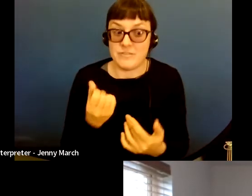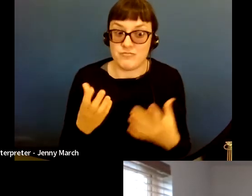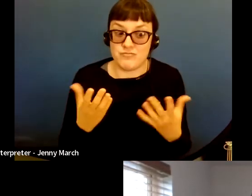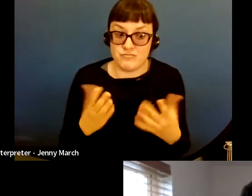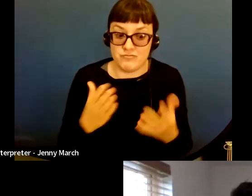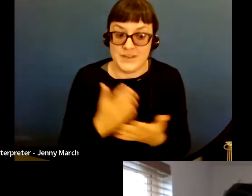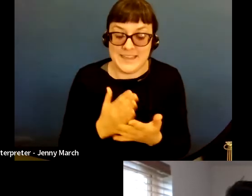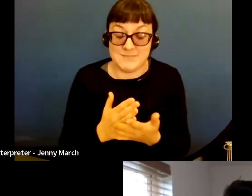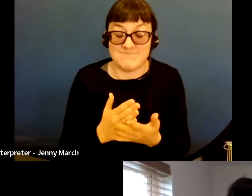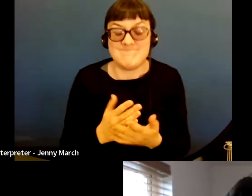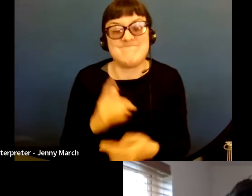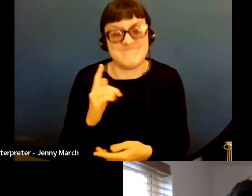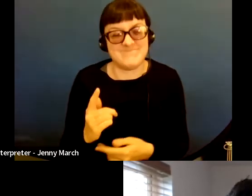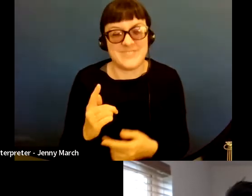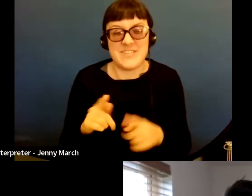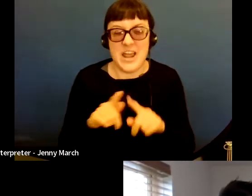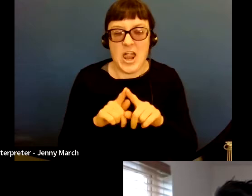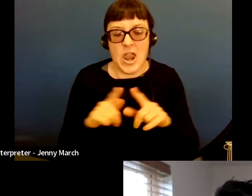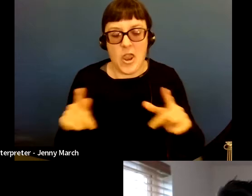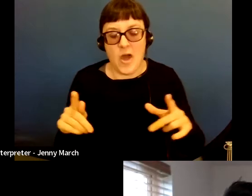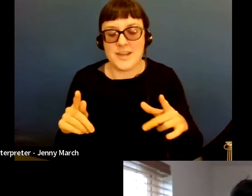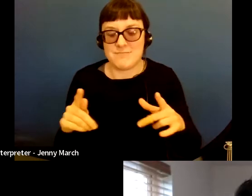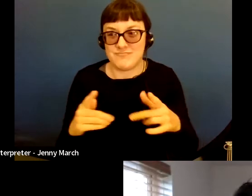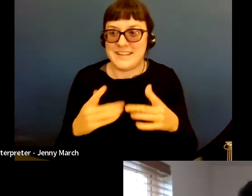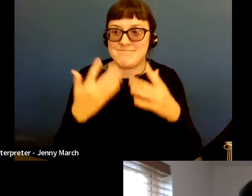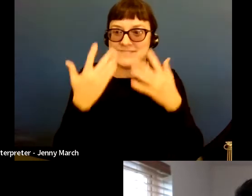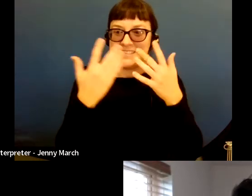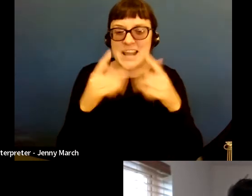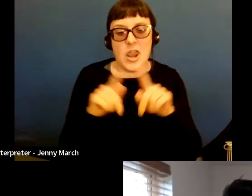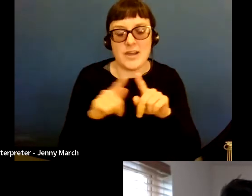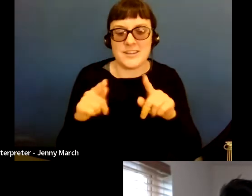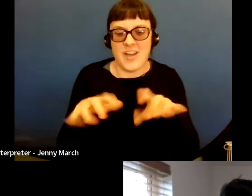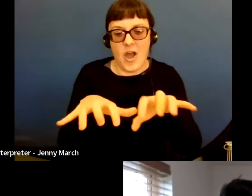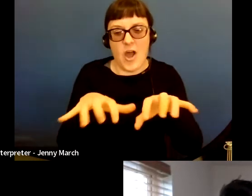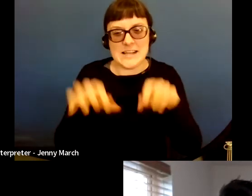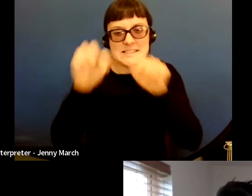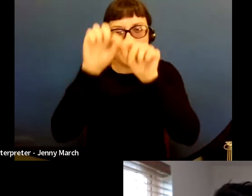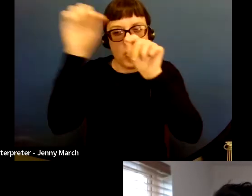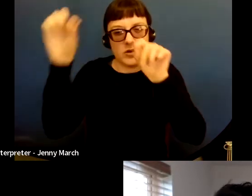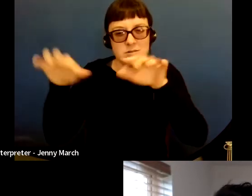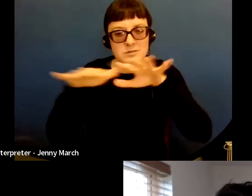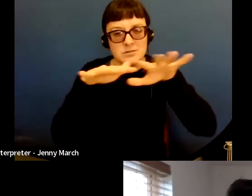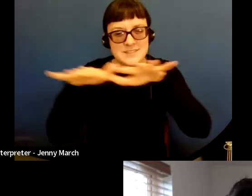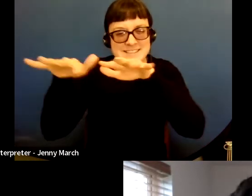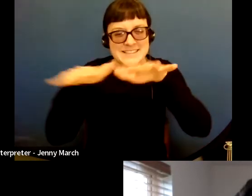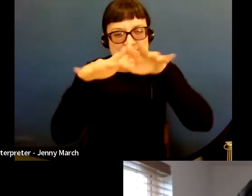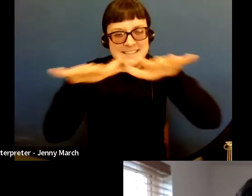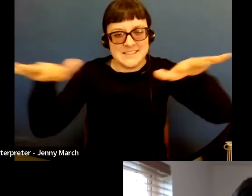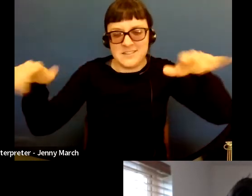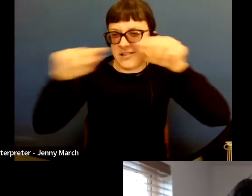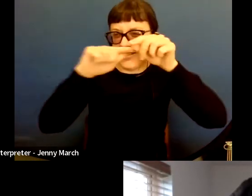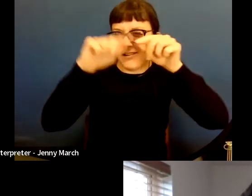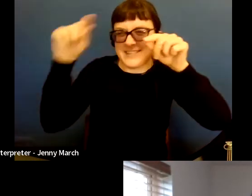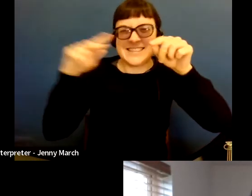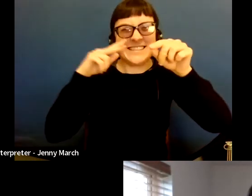is classic iceberg syndrome, where 10% of the iceberg that is visible above the water is the piece that gets dealt with.